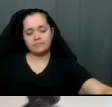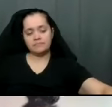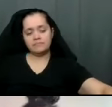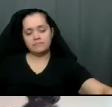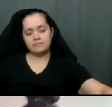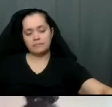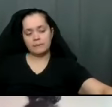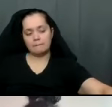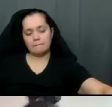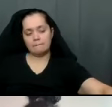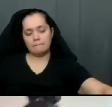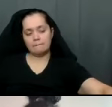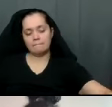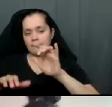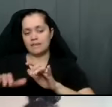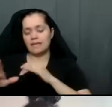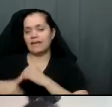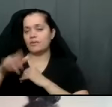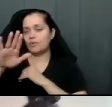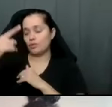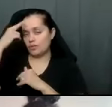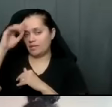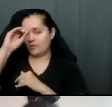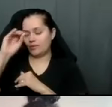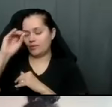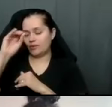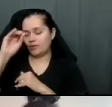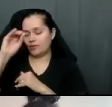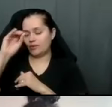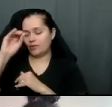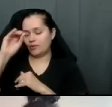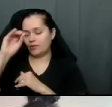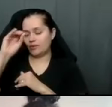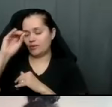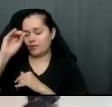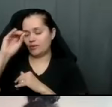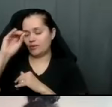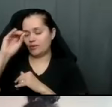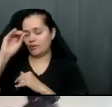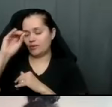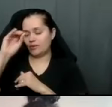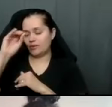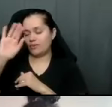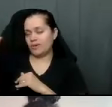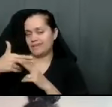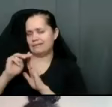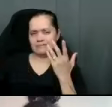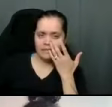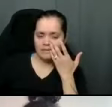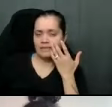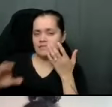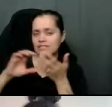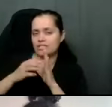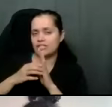In the chat, put down what you think he named the model. Is it A, the chocolate chip cookie model, B,